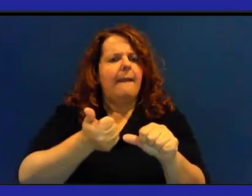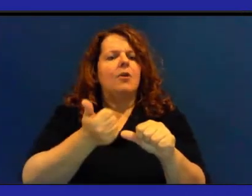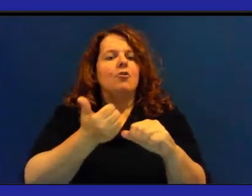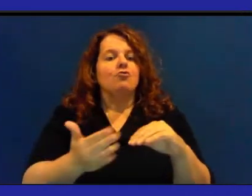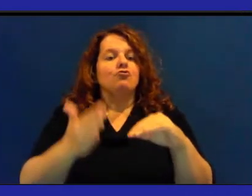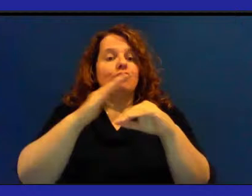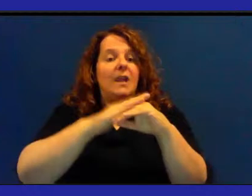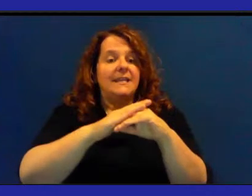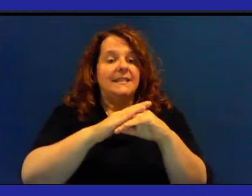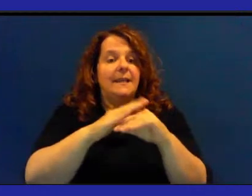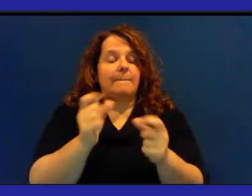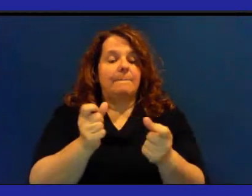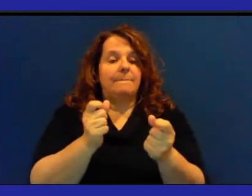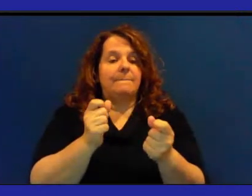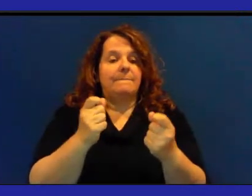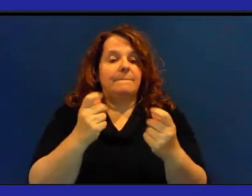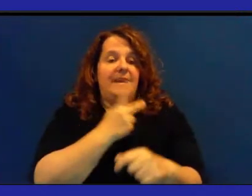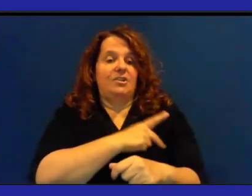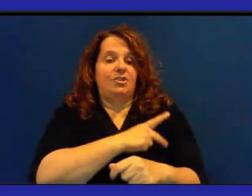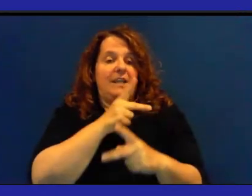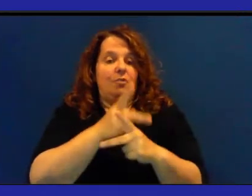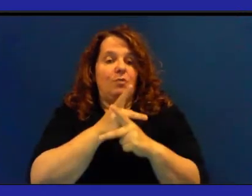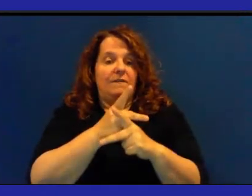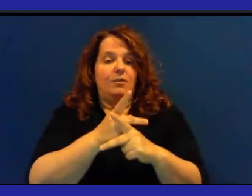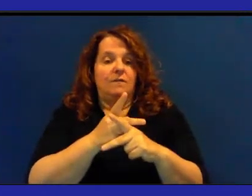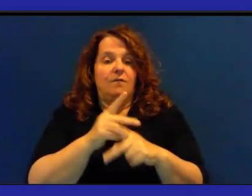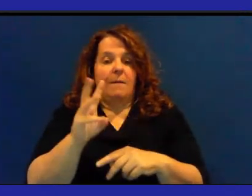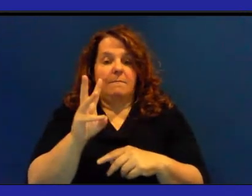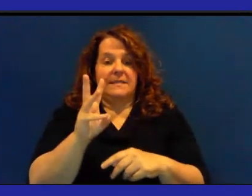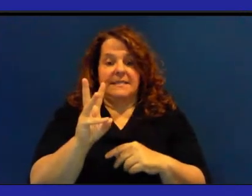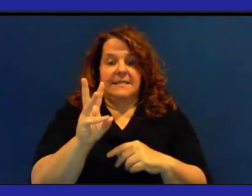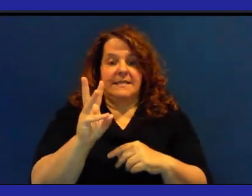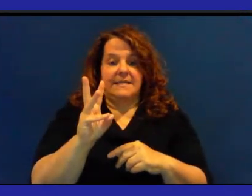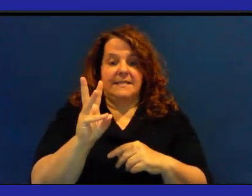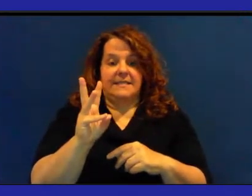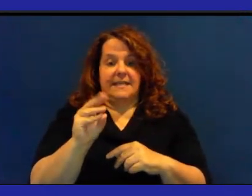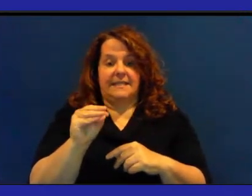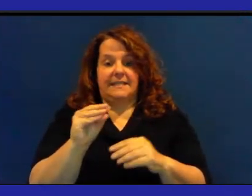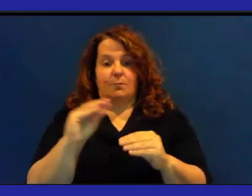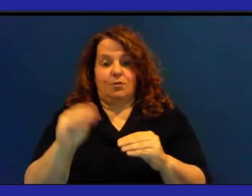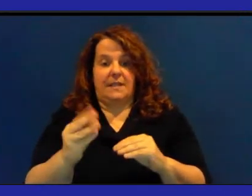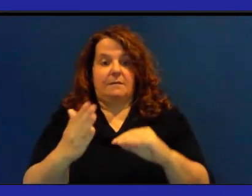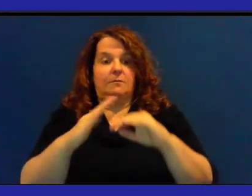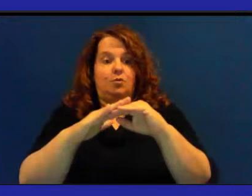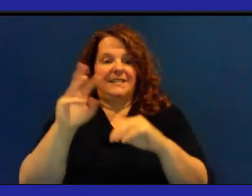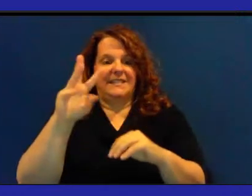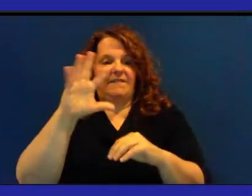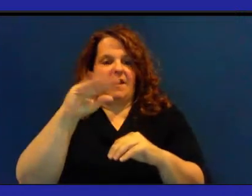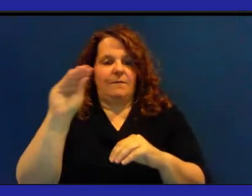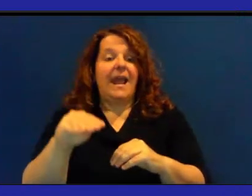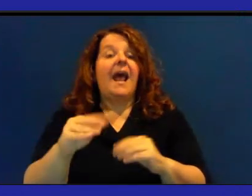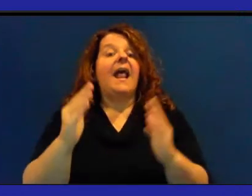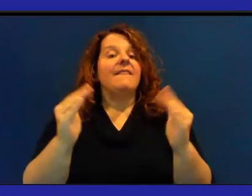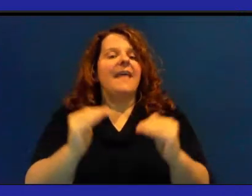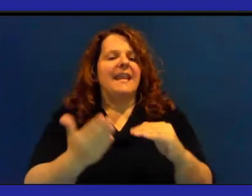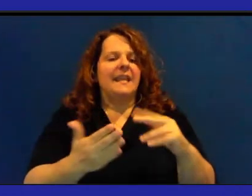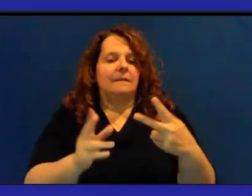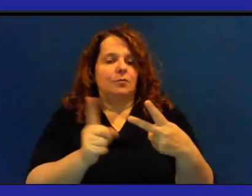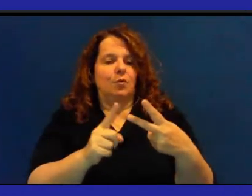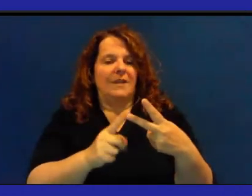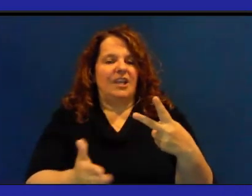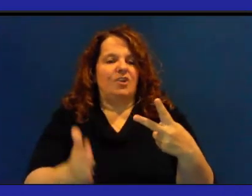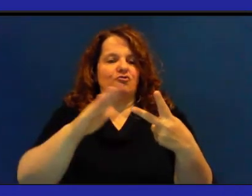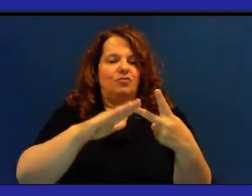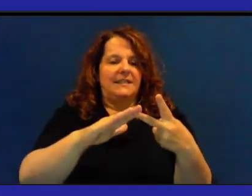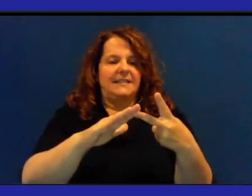revenue and expense target from 60% to 65%, and increasing the percentage of our patients enrolled in health insurance